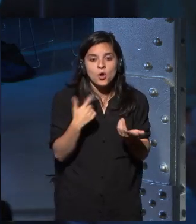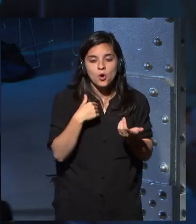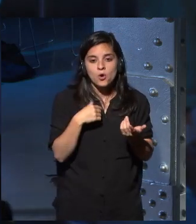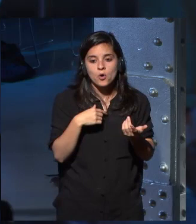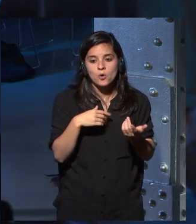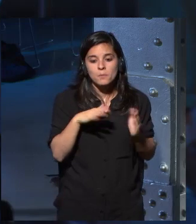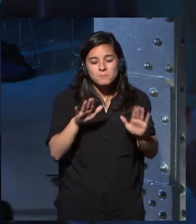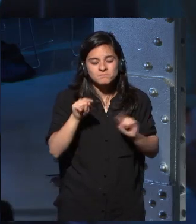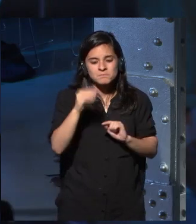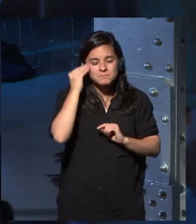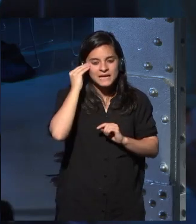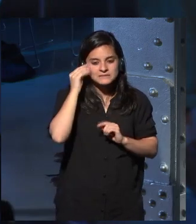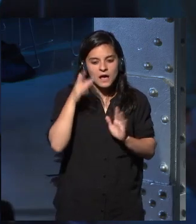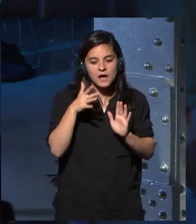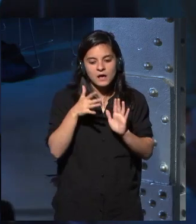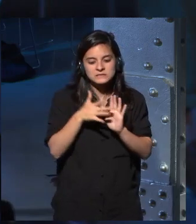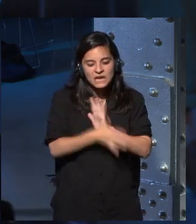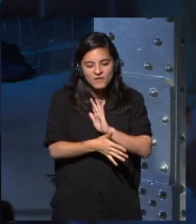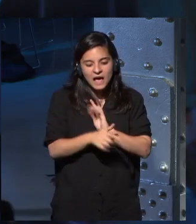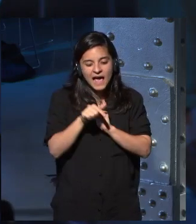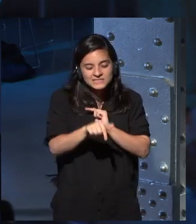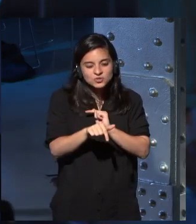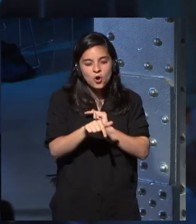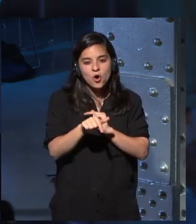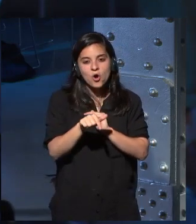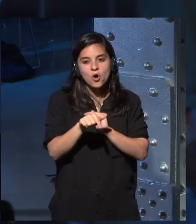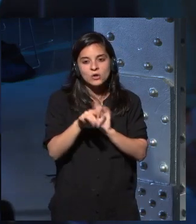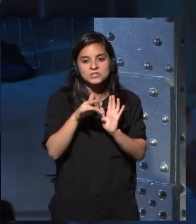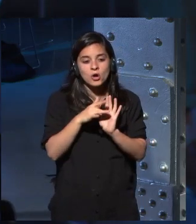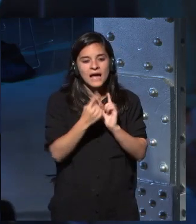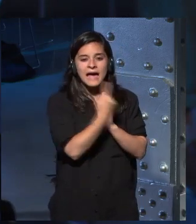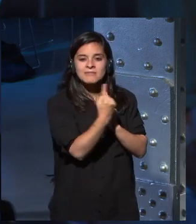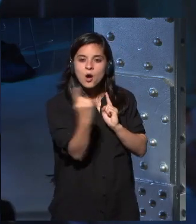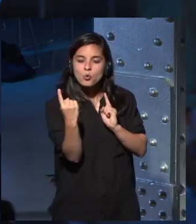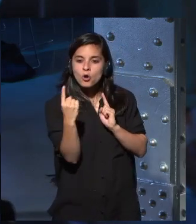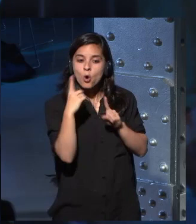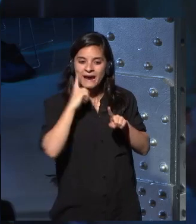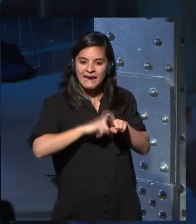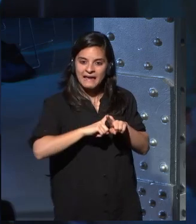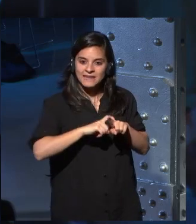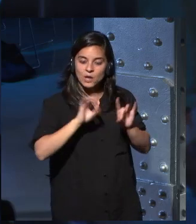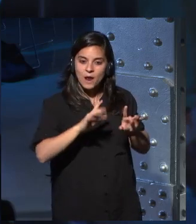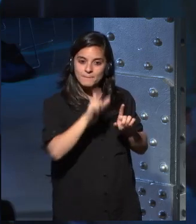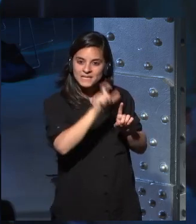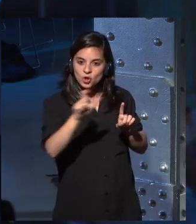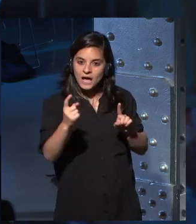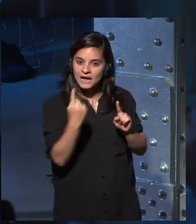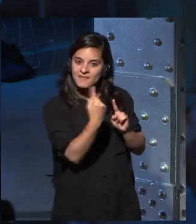to a character in the sense that each human being has an individual character. So that's why I say